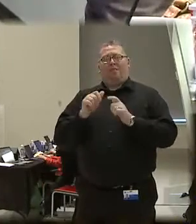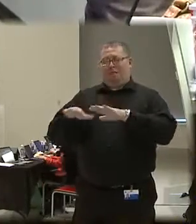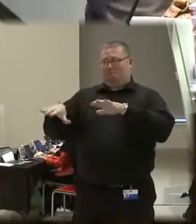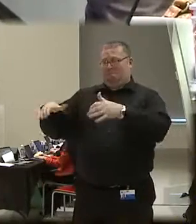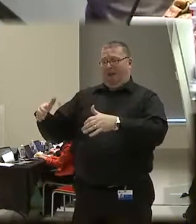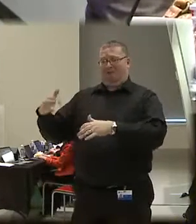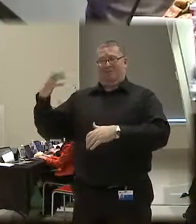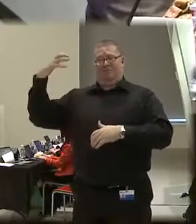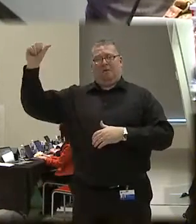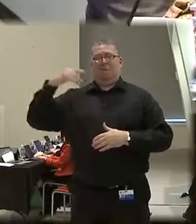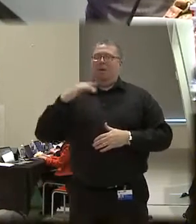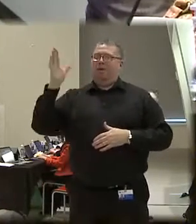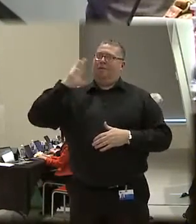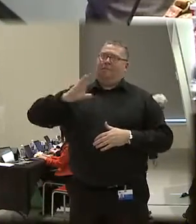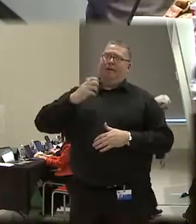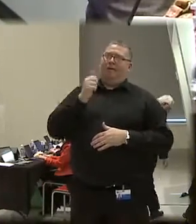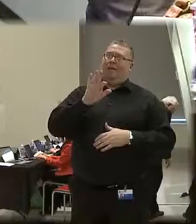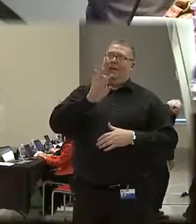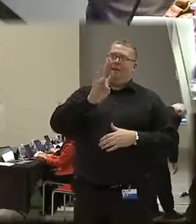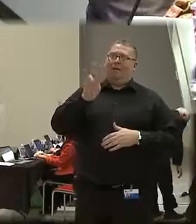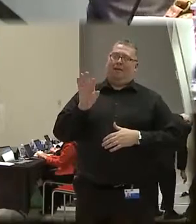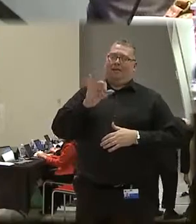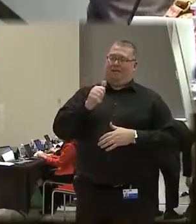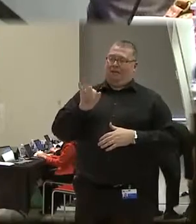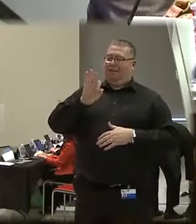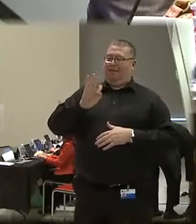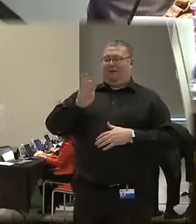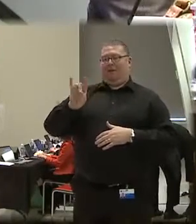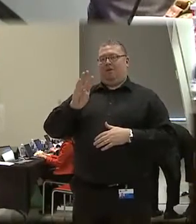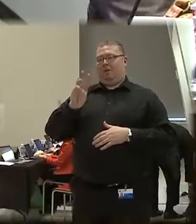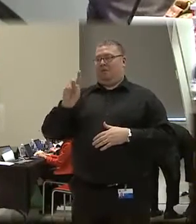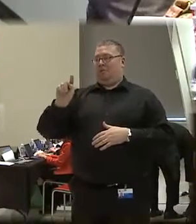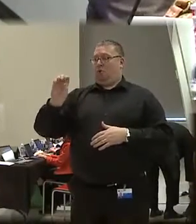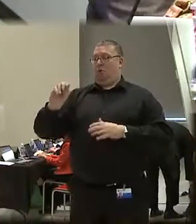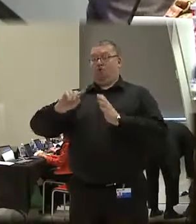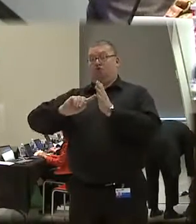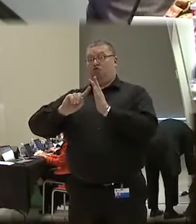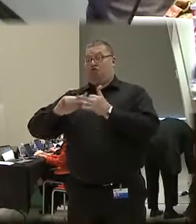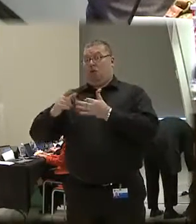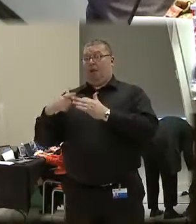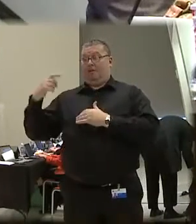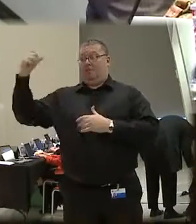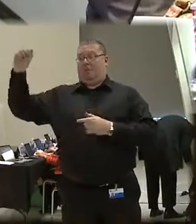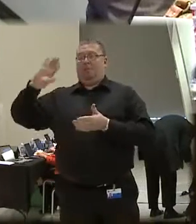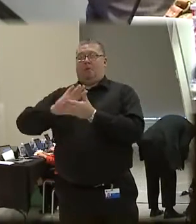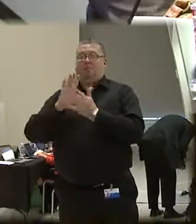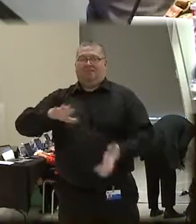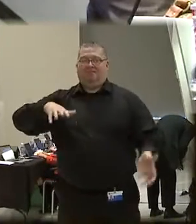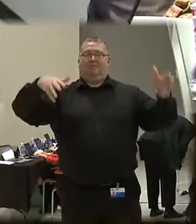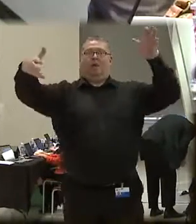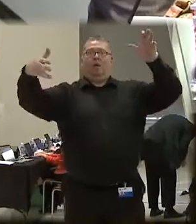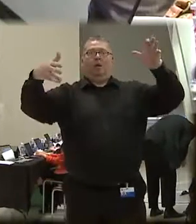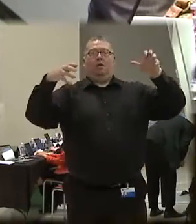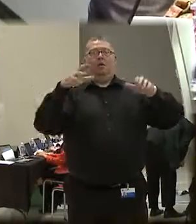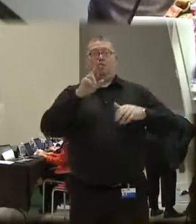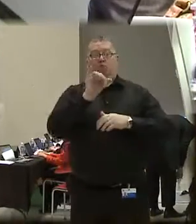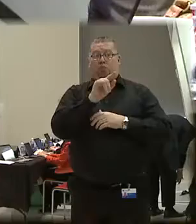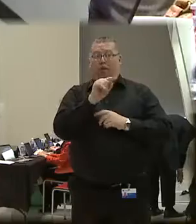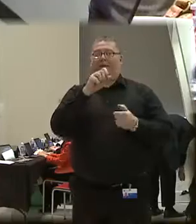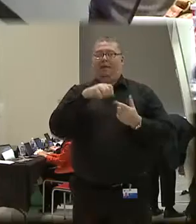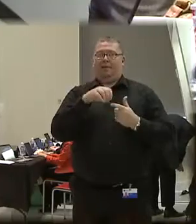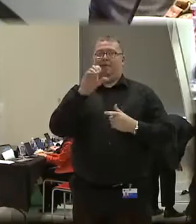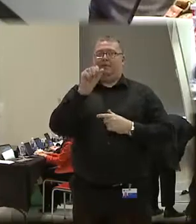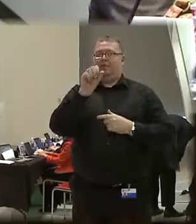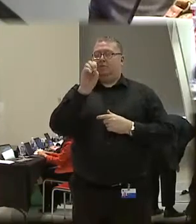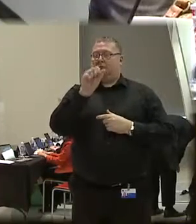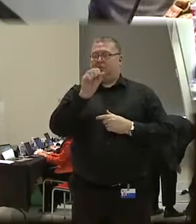demonstration. Mine goes back to 1998. The WTO started out as demonstrations, turned to riots in Seattle. And one of the dilemmas we had